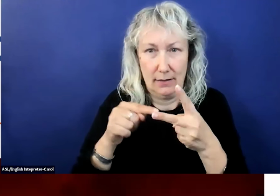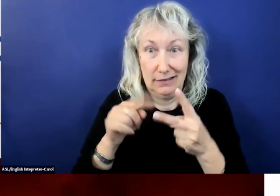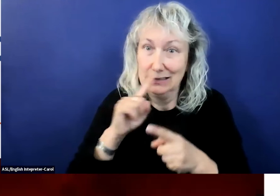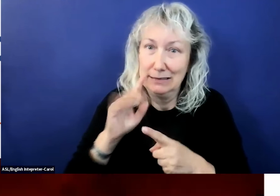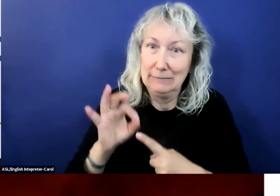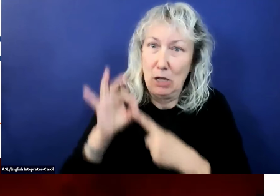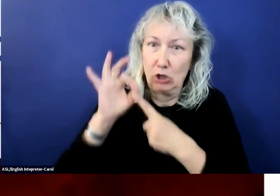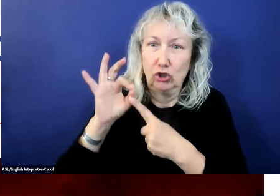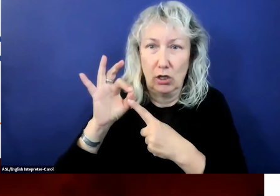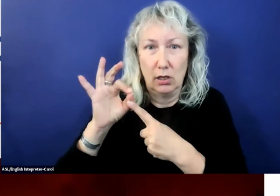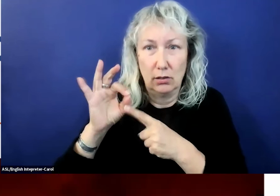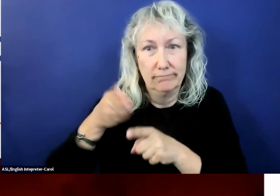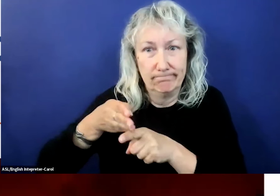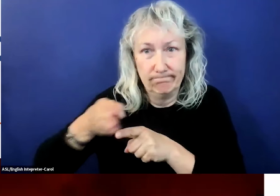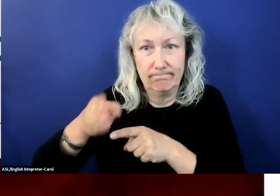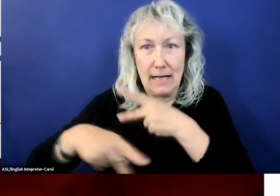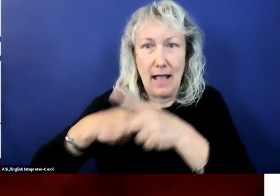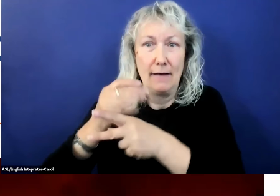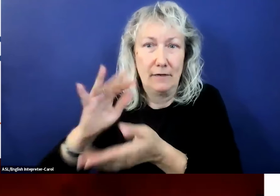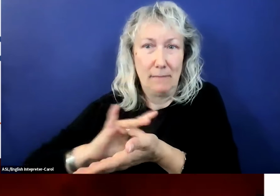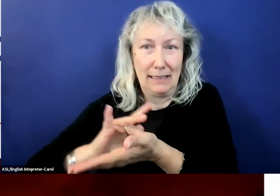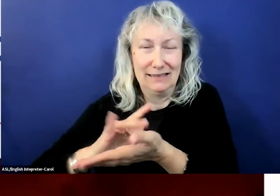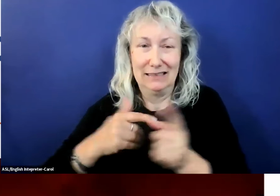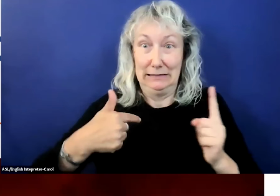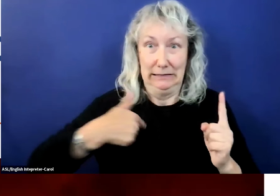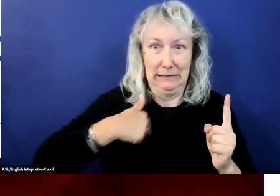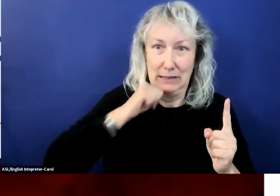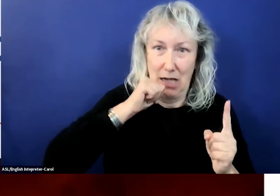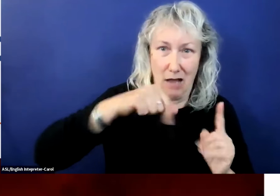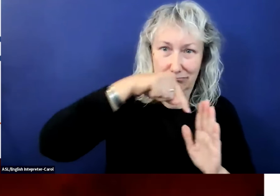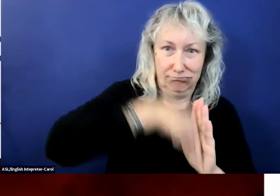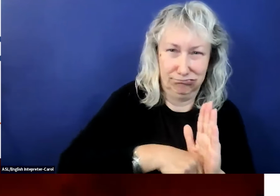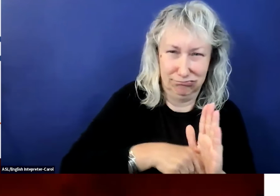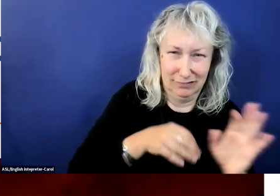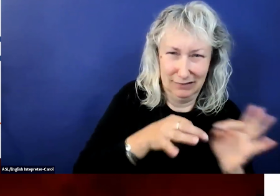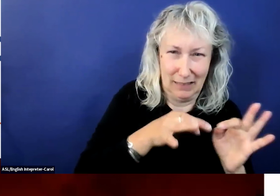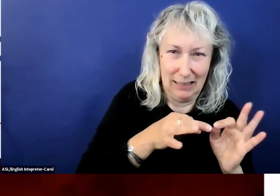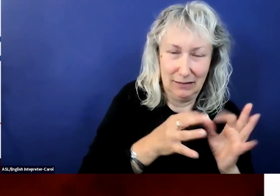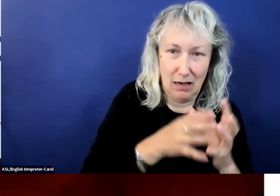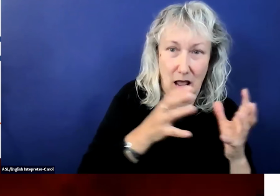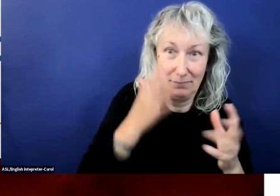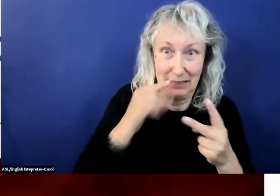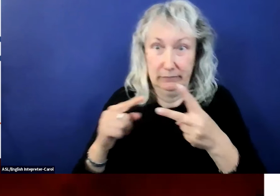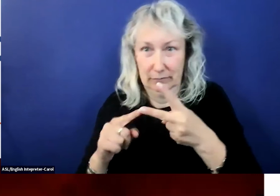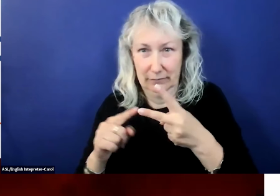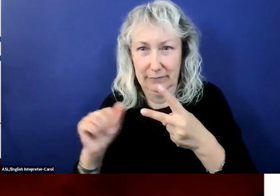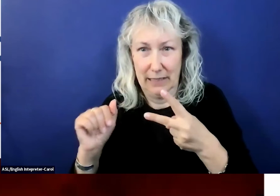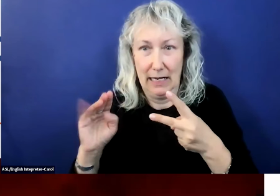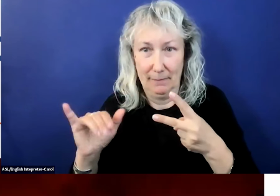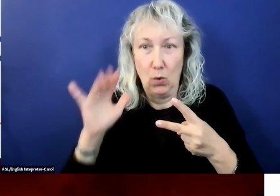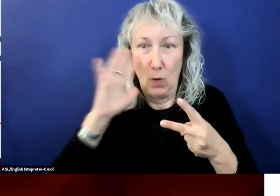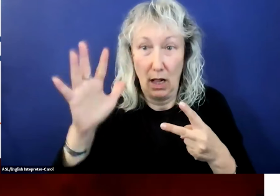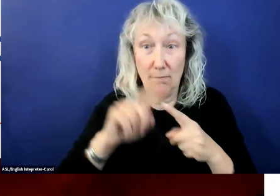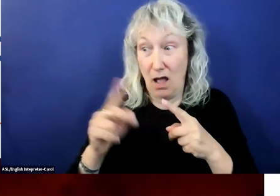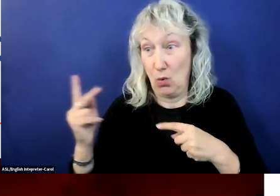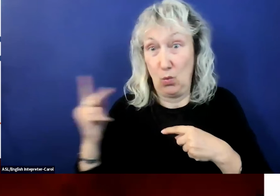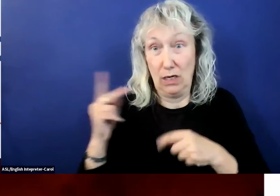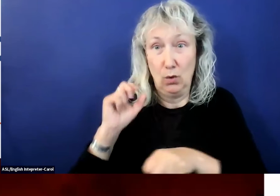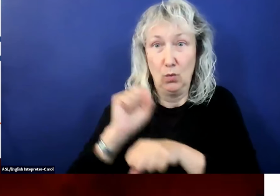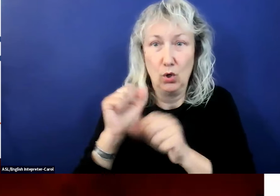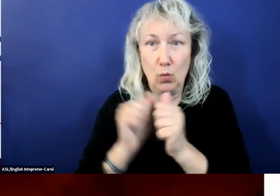So I'm not going to go into a lot of detail on this, but I did reach out to the specialty pharmacy that we work closely with